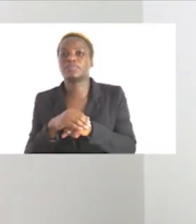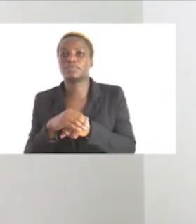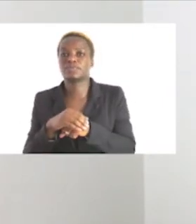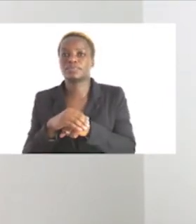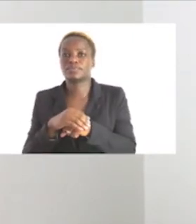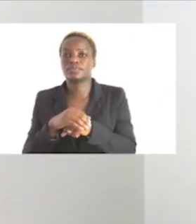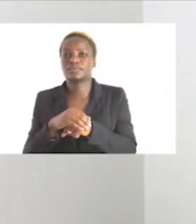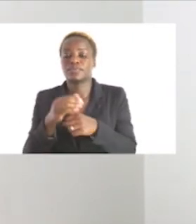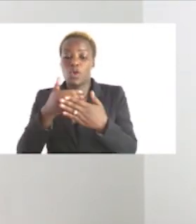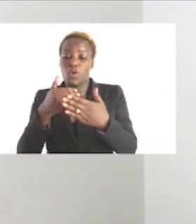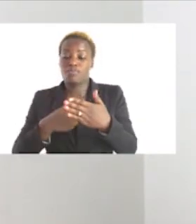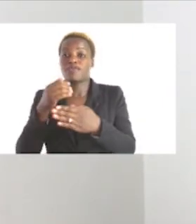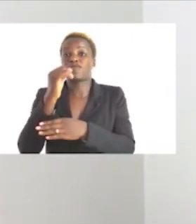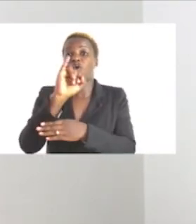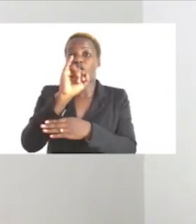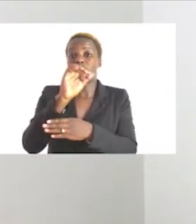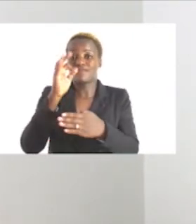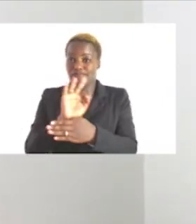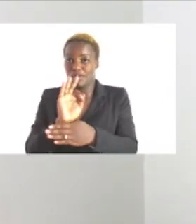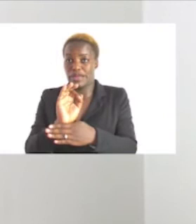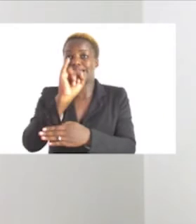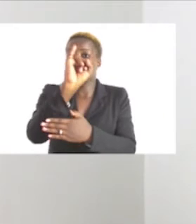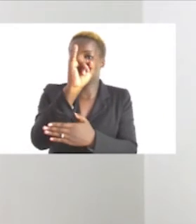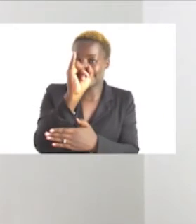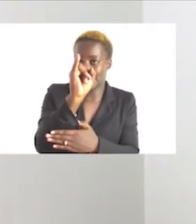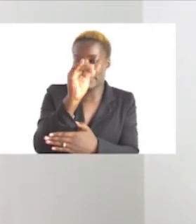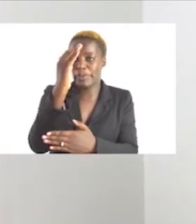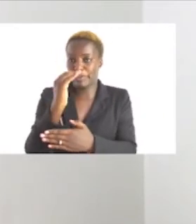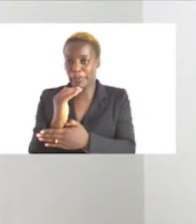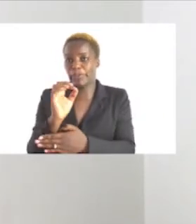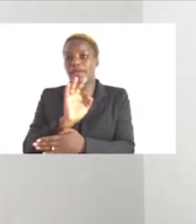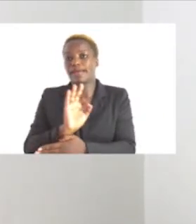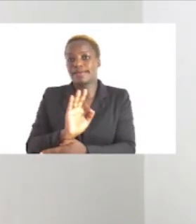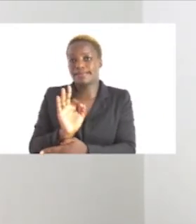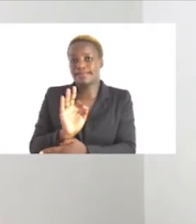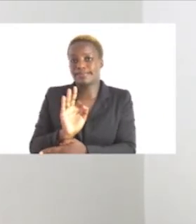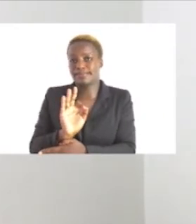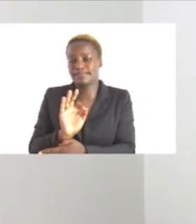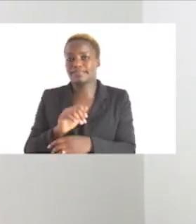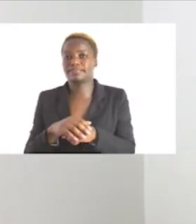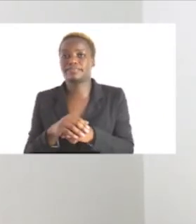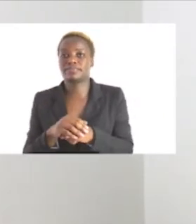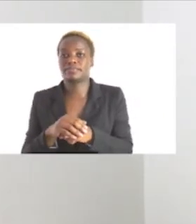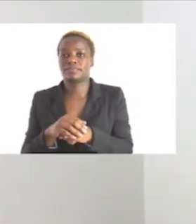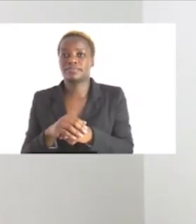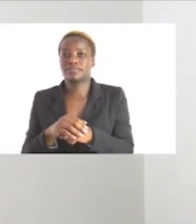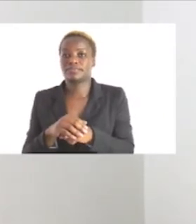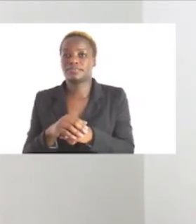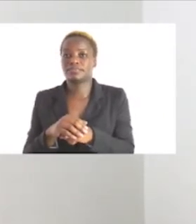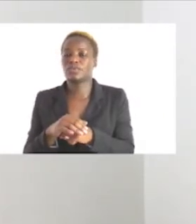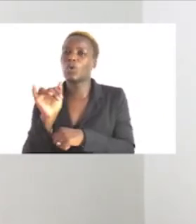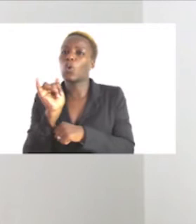Before we reach February comes January. Before we can say February, January comes first. All right. What